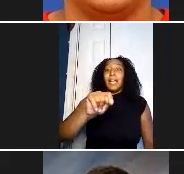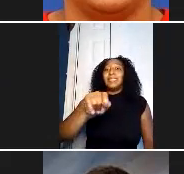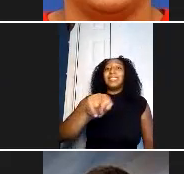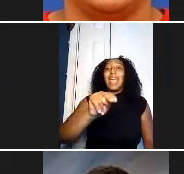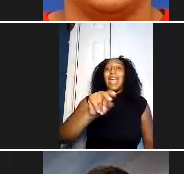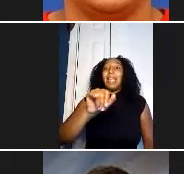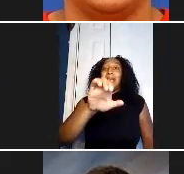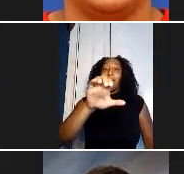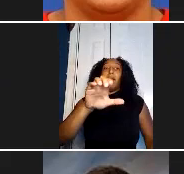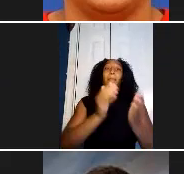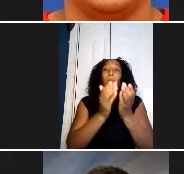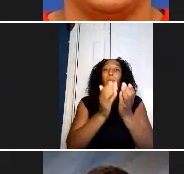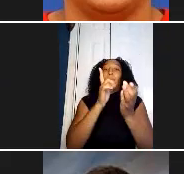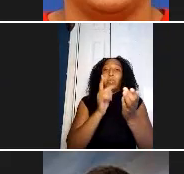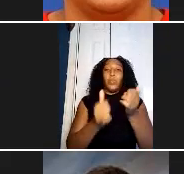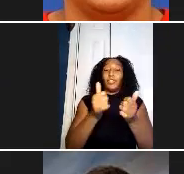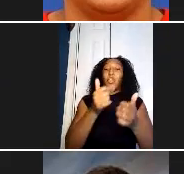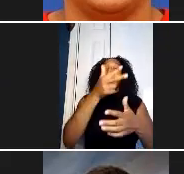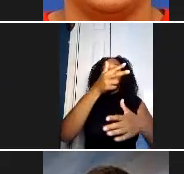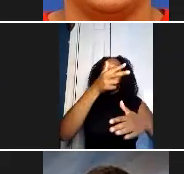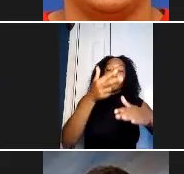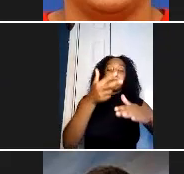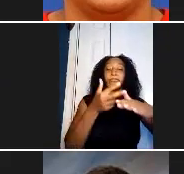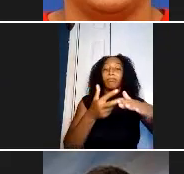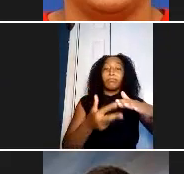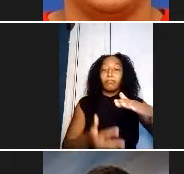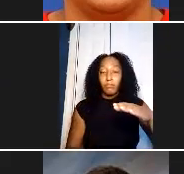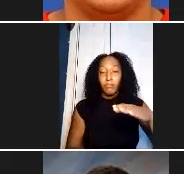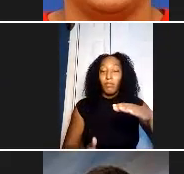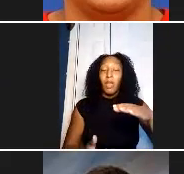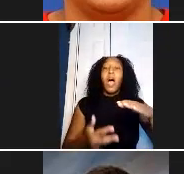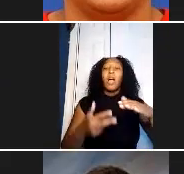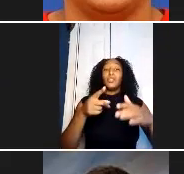your opportunity to make up your own